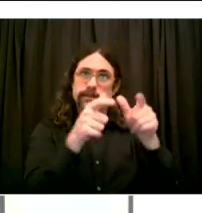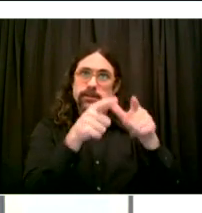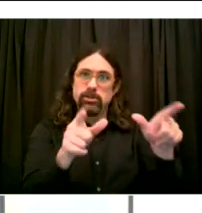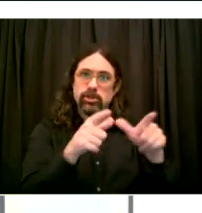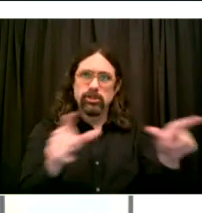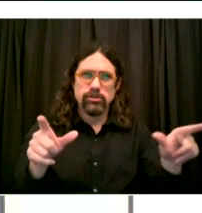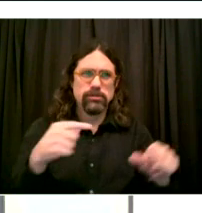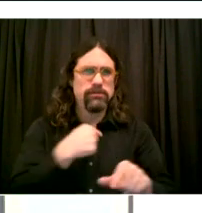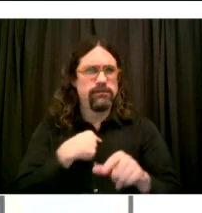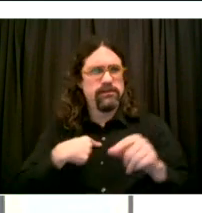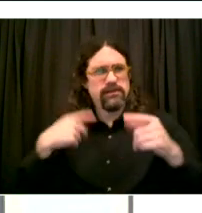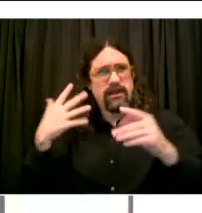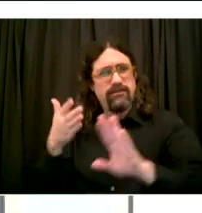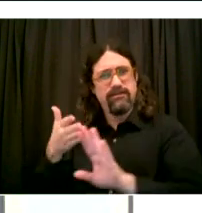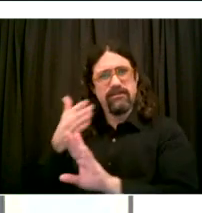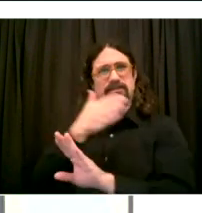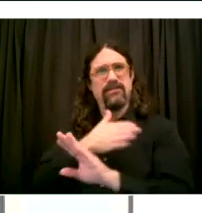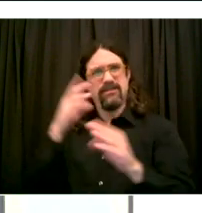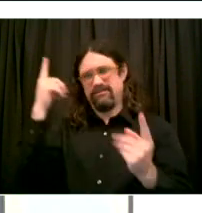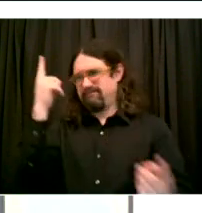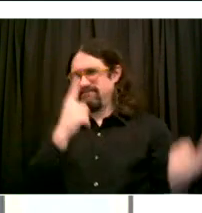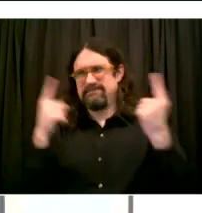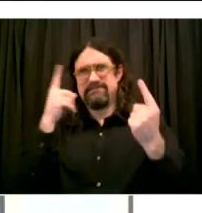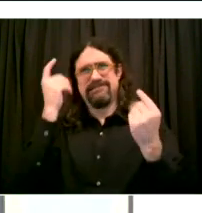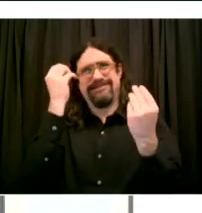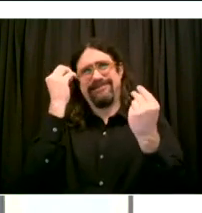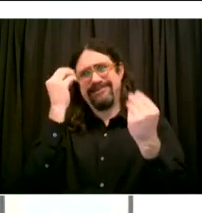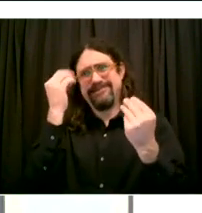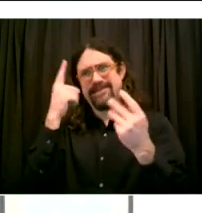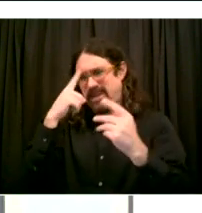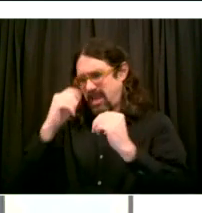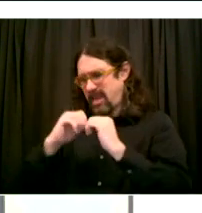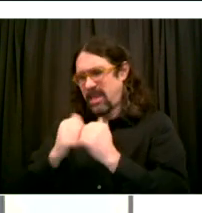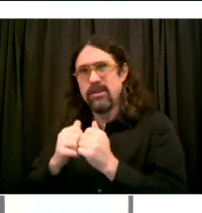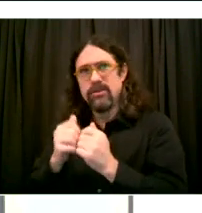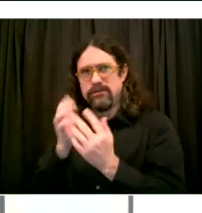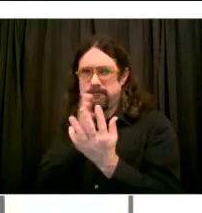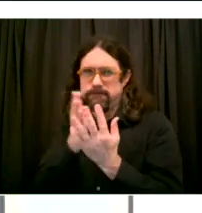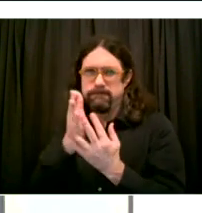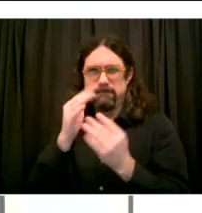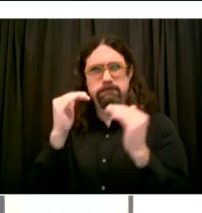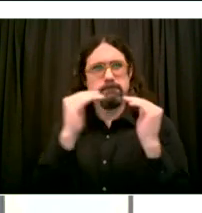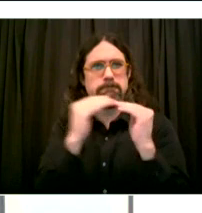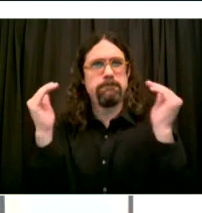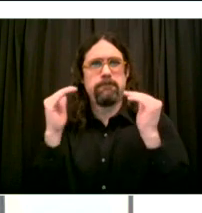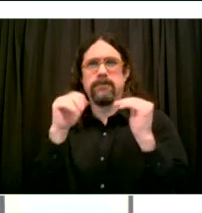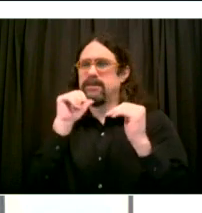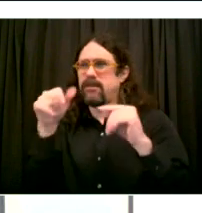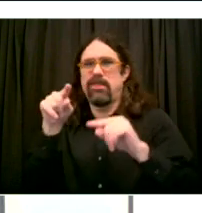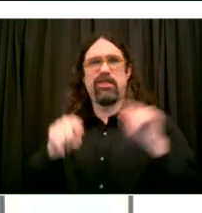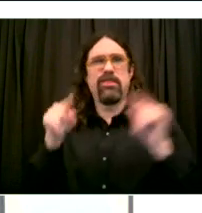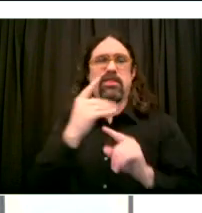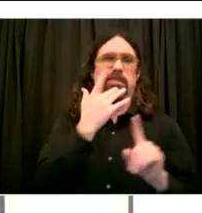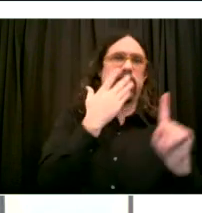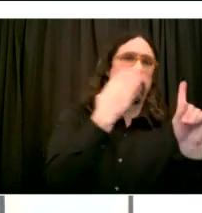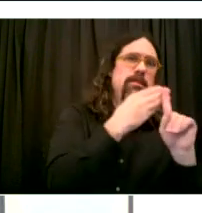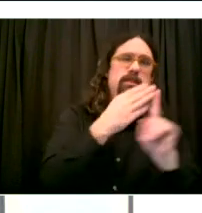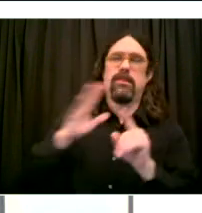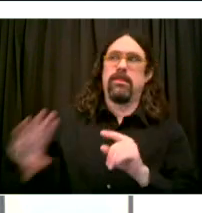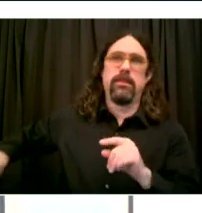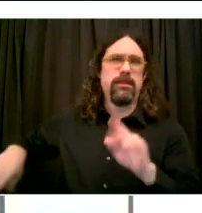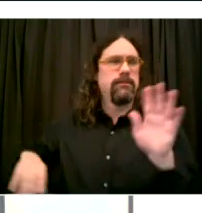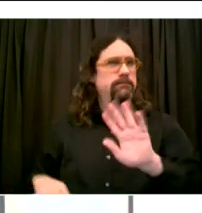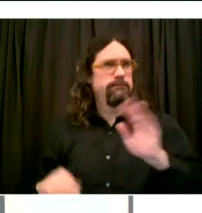ensuring access within the sites themselves. So for example, we have a language access coordinator at each of our